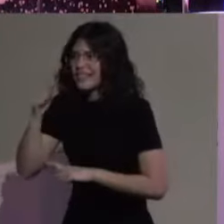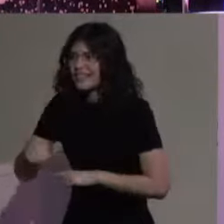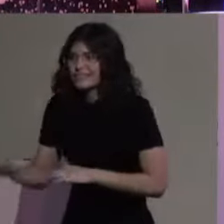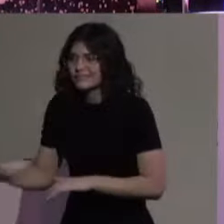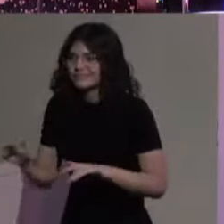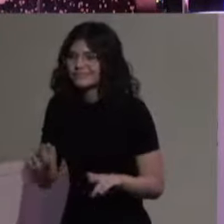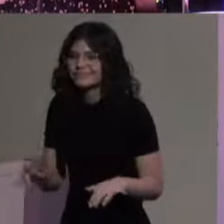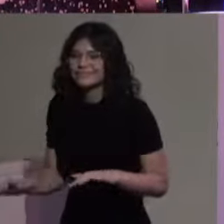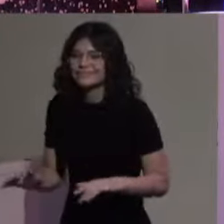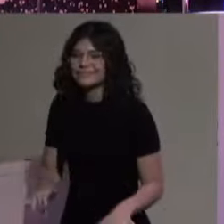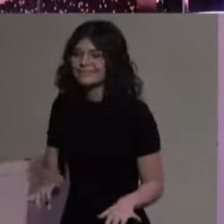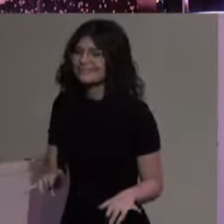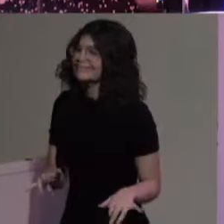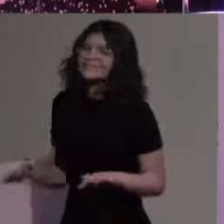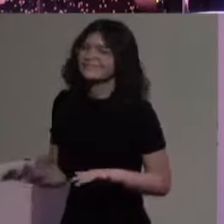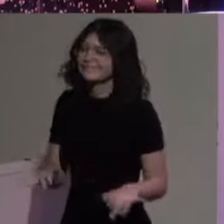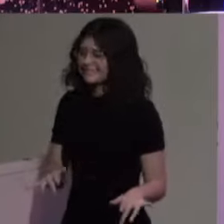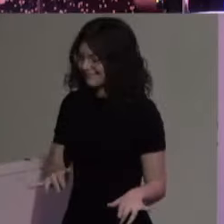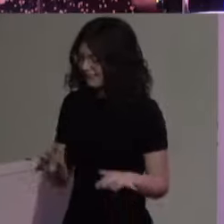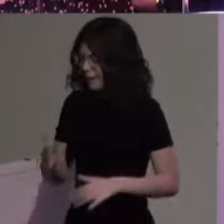Can't see this.